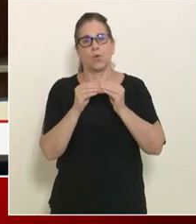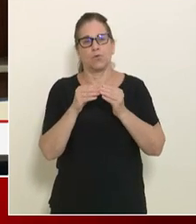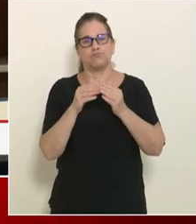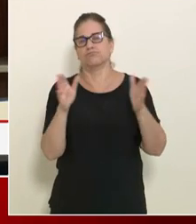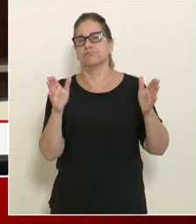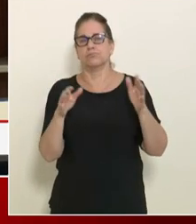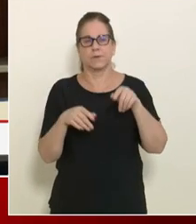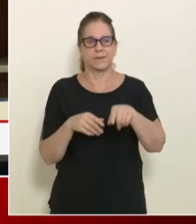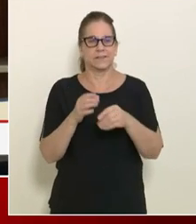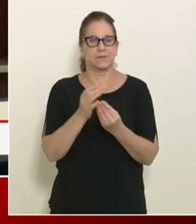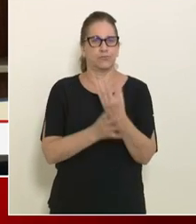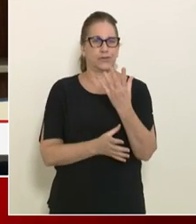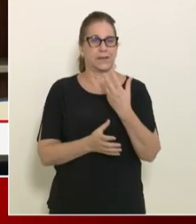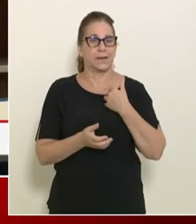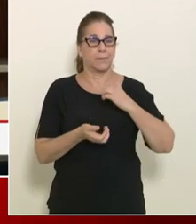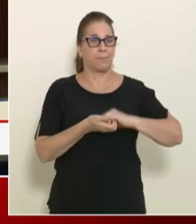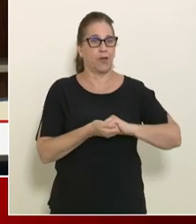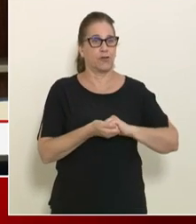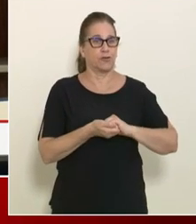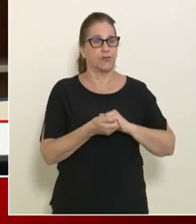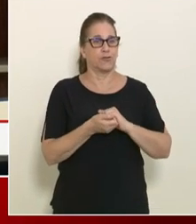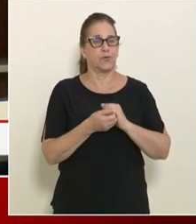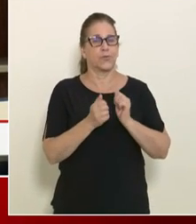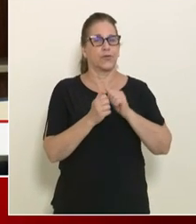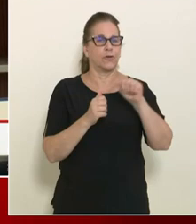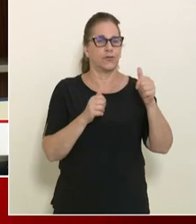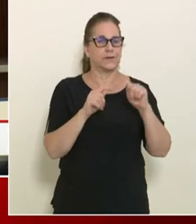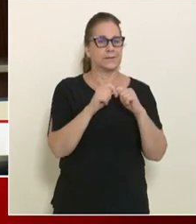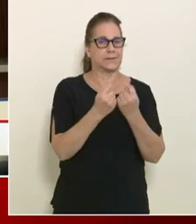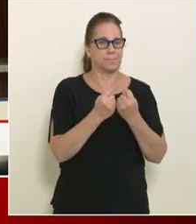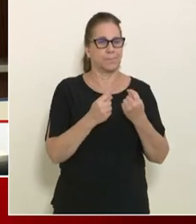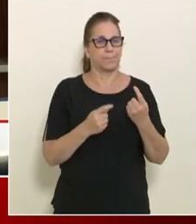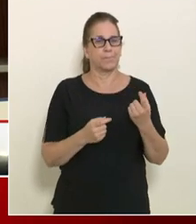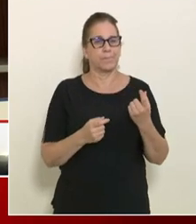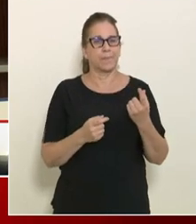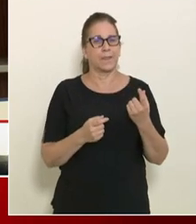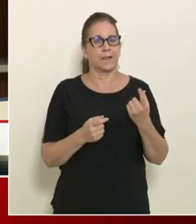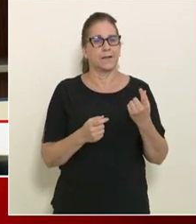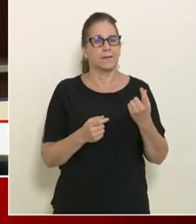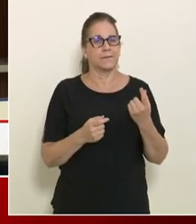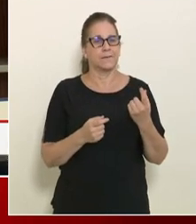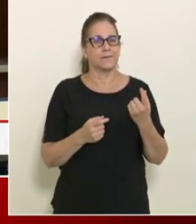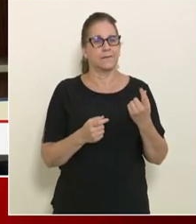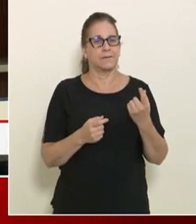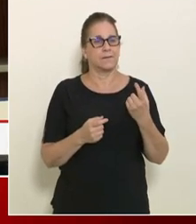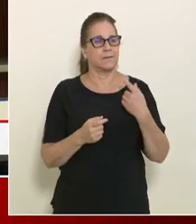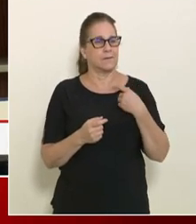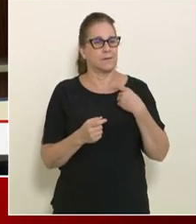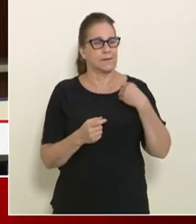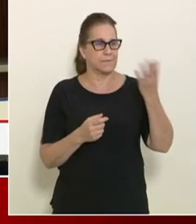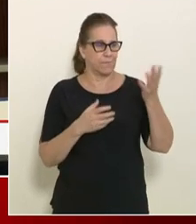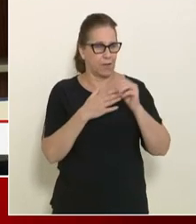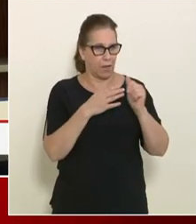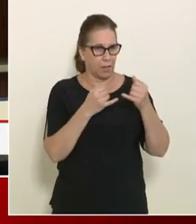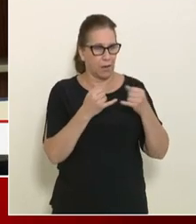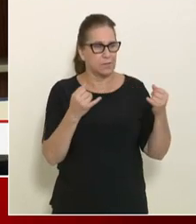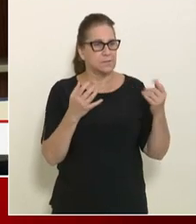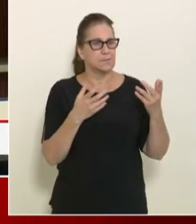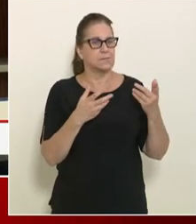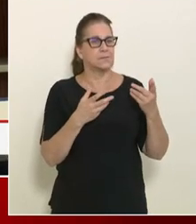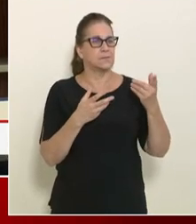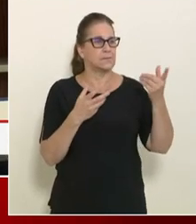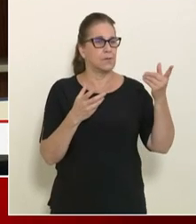about the opportunity to continue to serve students. And so we've given them guidance, and we'd like for them to work directly with our